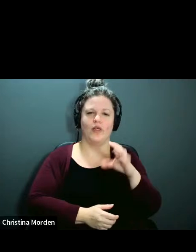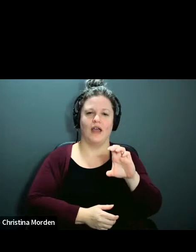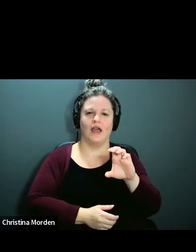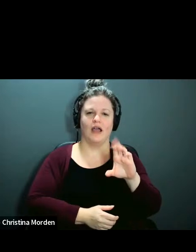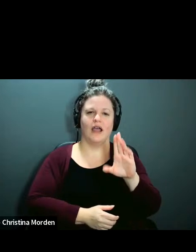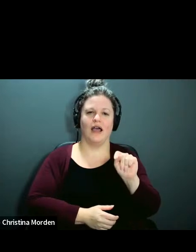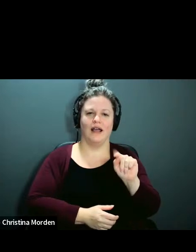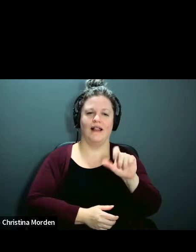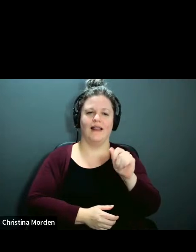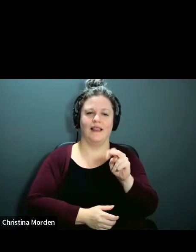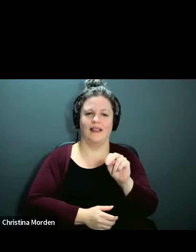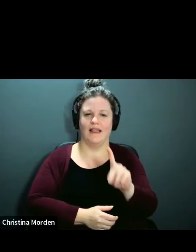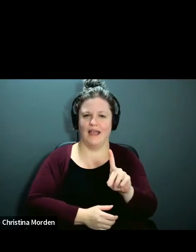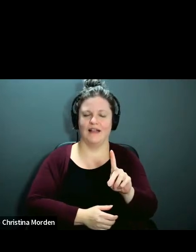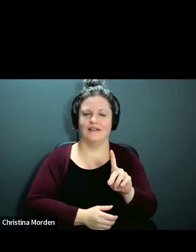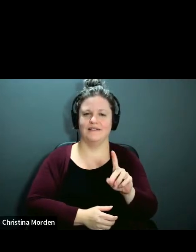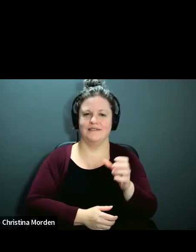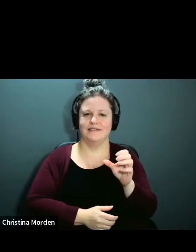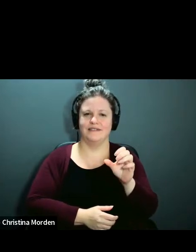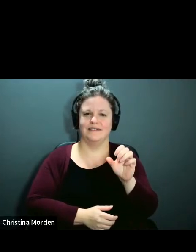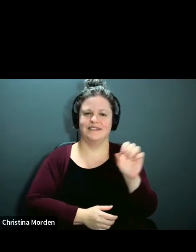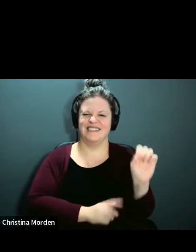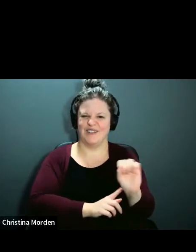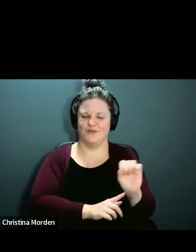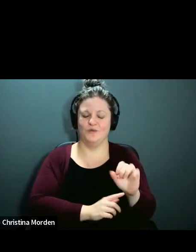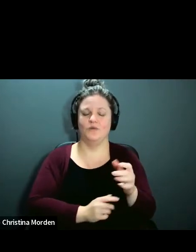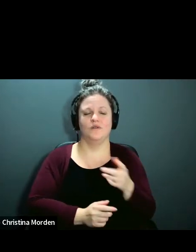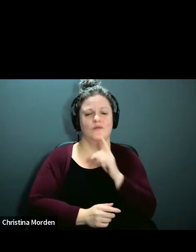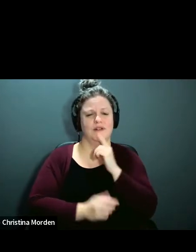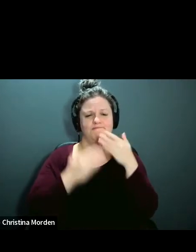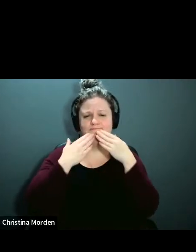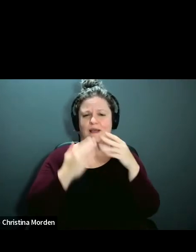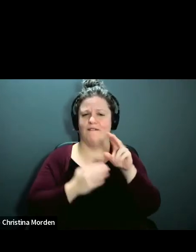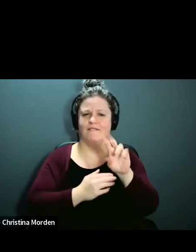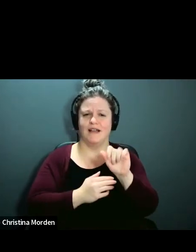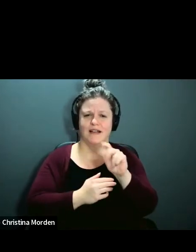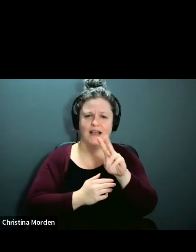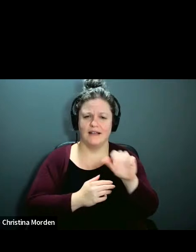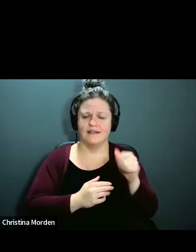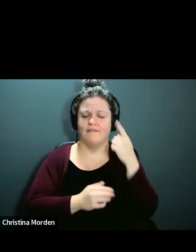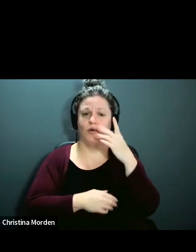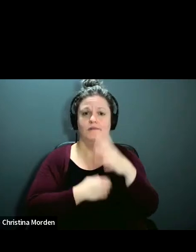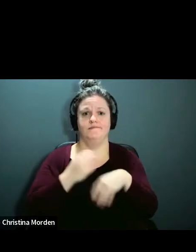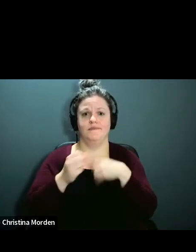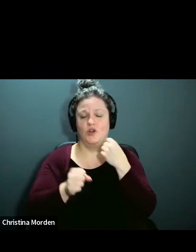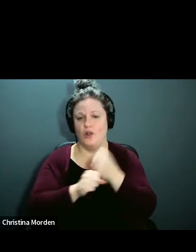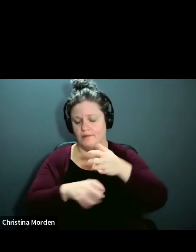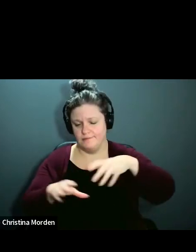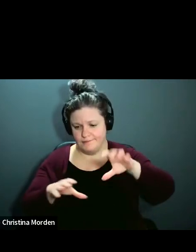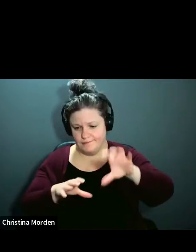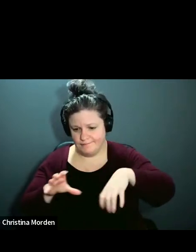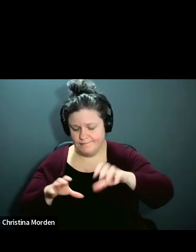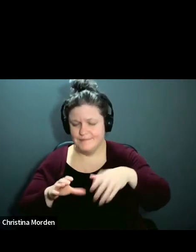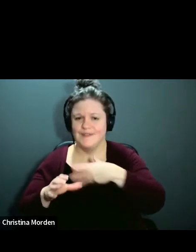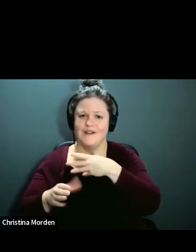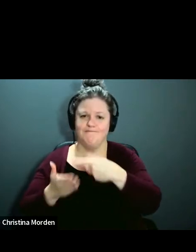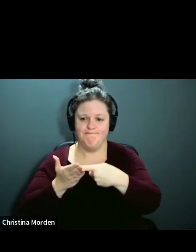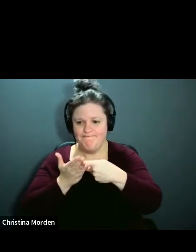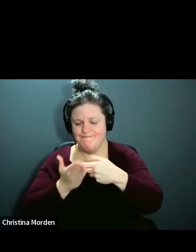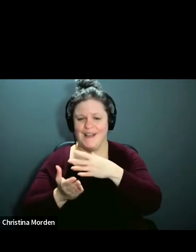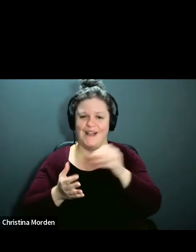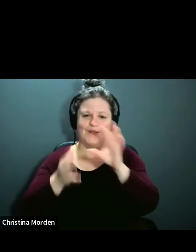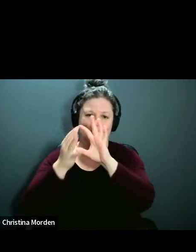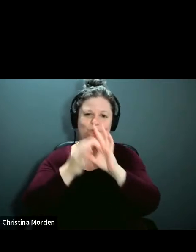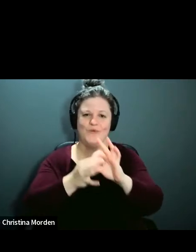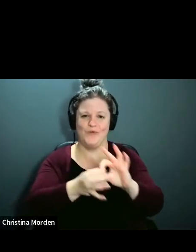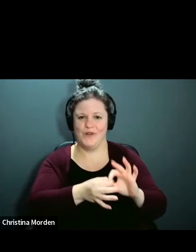you to Vanessa for the years-long long conversations and coordination that saw this work realized um so in that